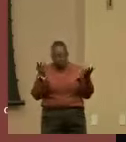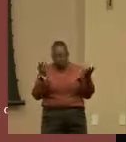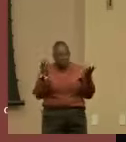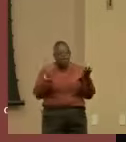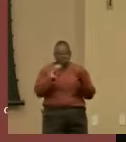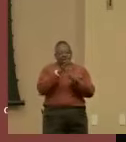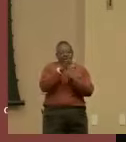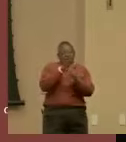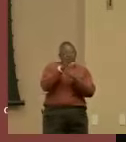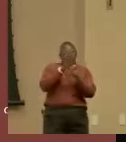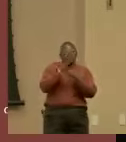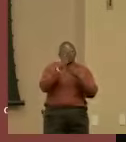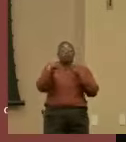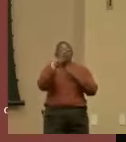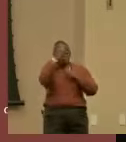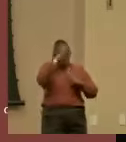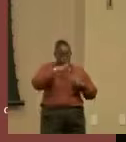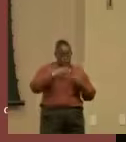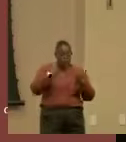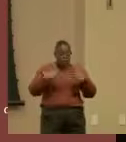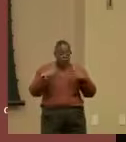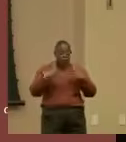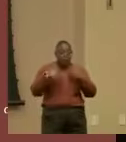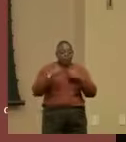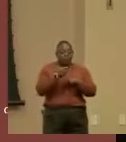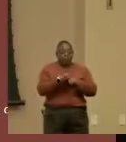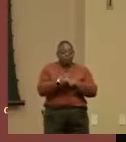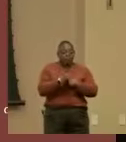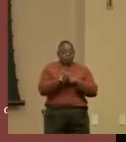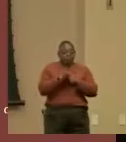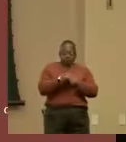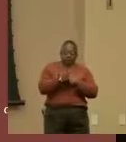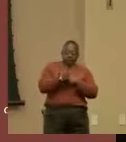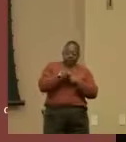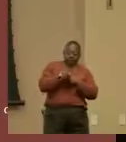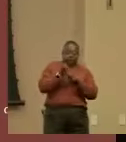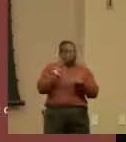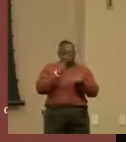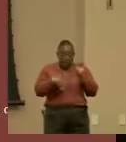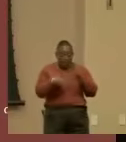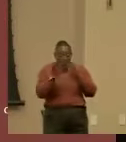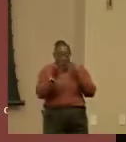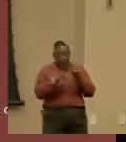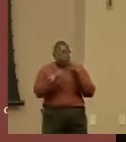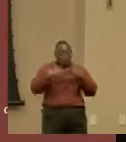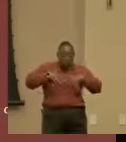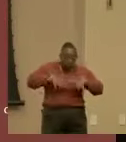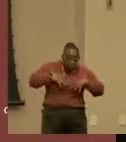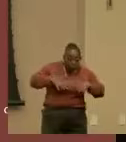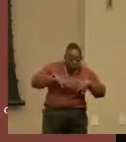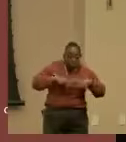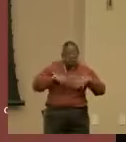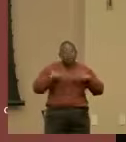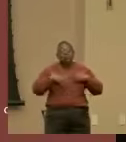with lupus who are male may have higher rates of erectile dysfunction, and there's also higher rates of depression and sexual dysfunction